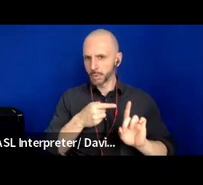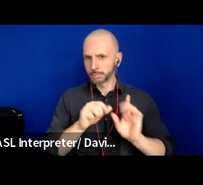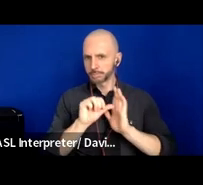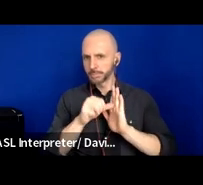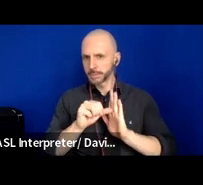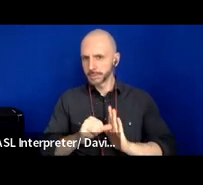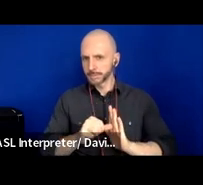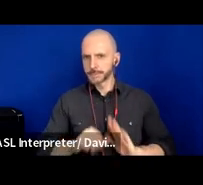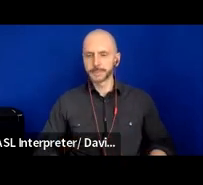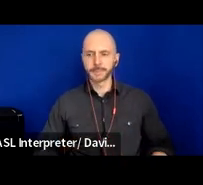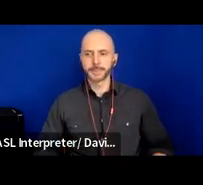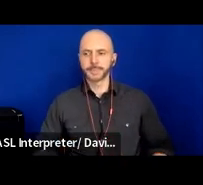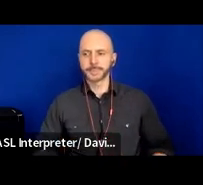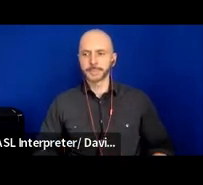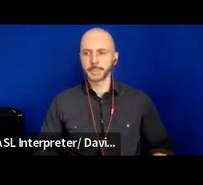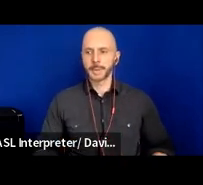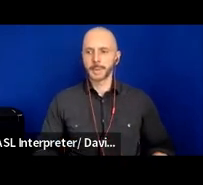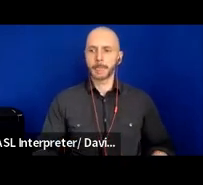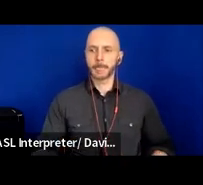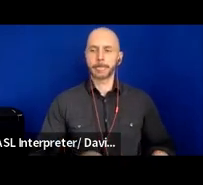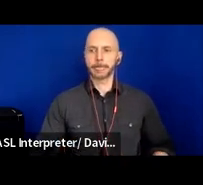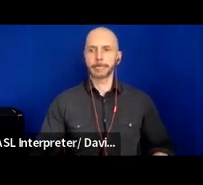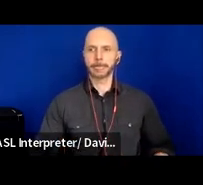That's great. Thank you very much.